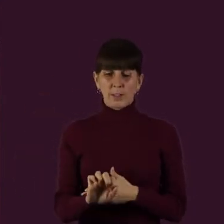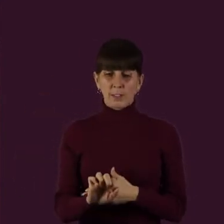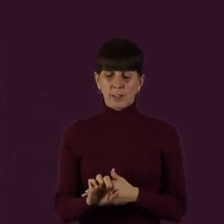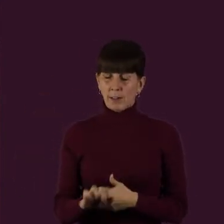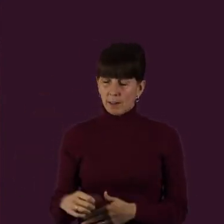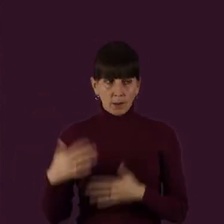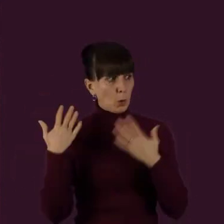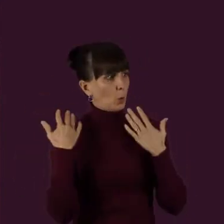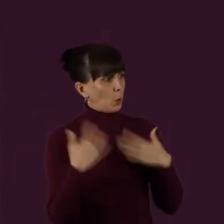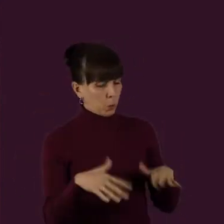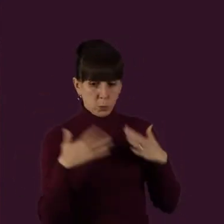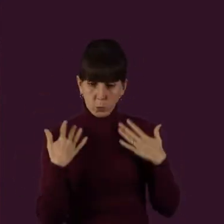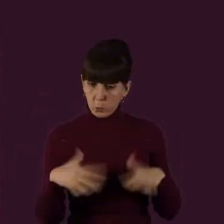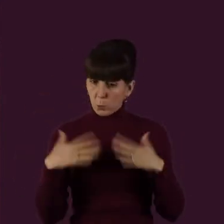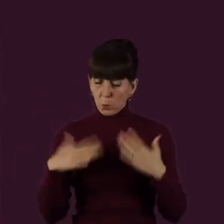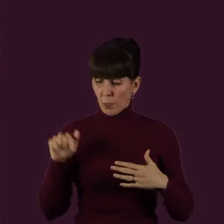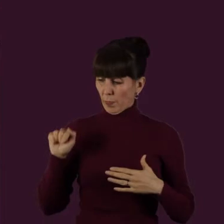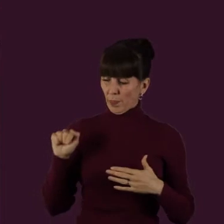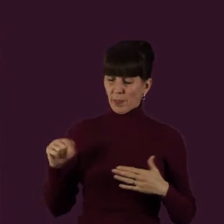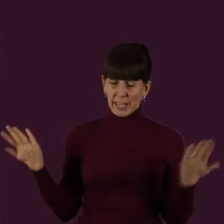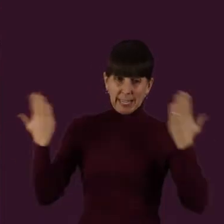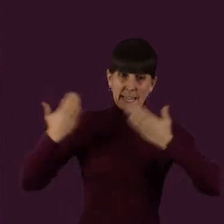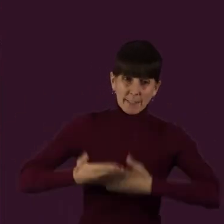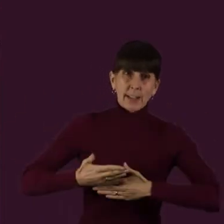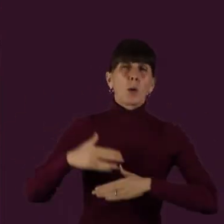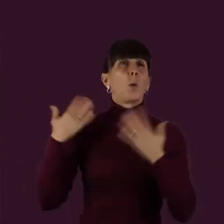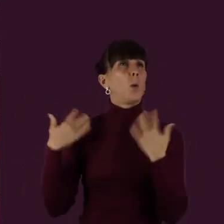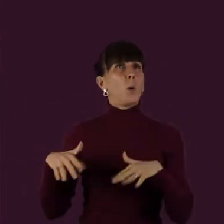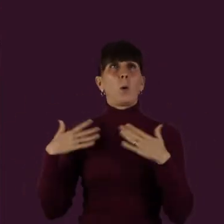shepherds. What an amazing message.